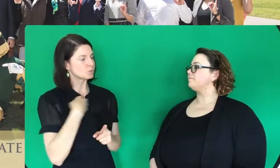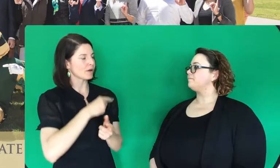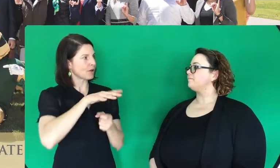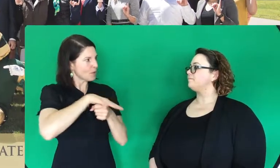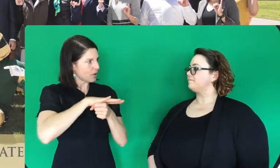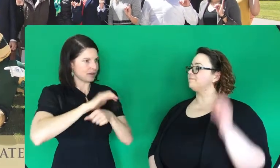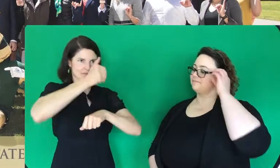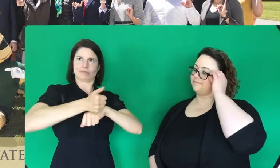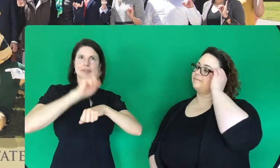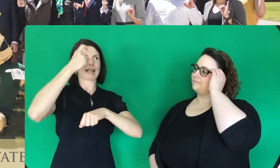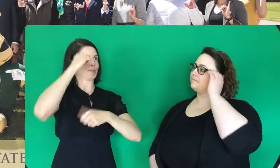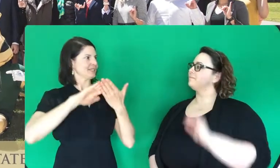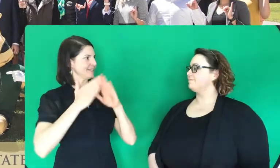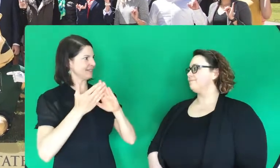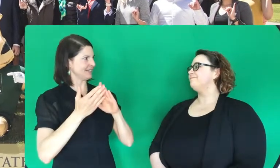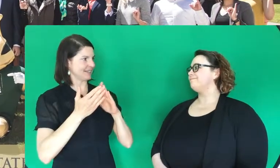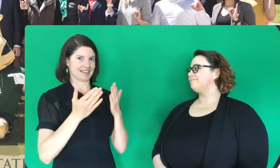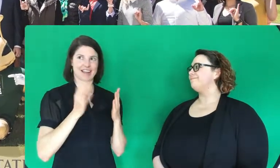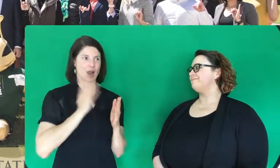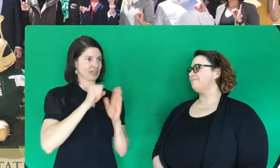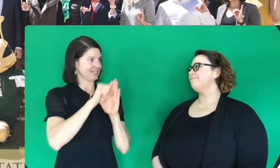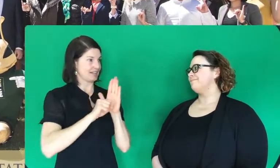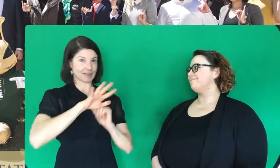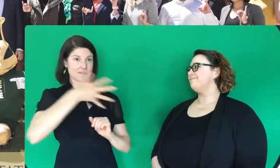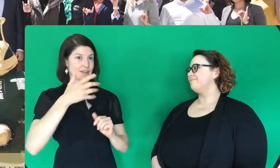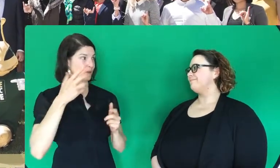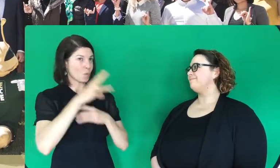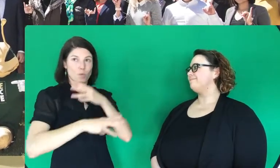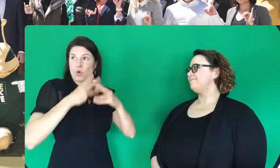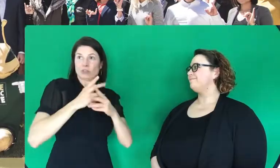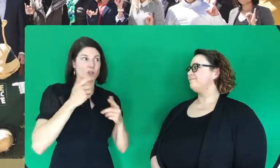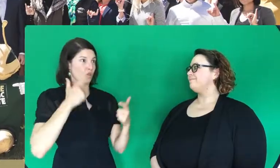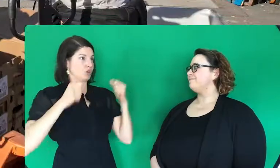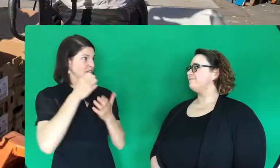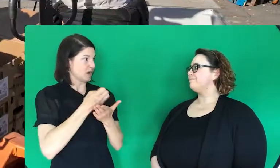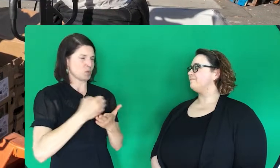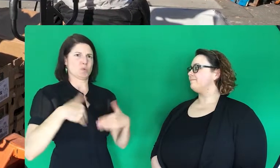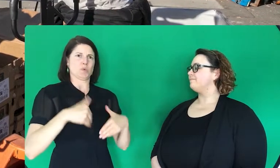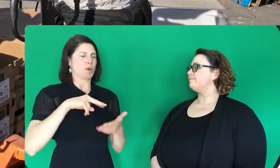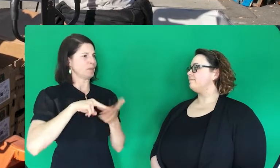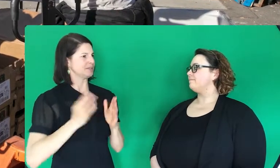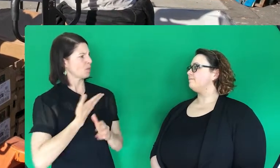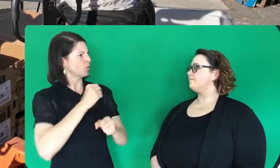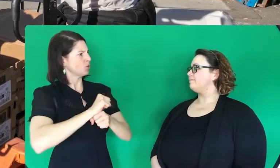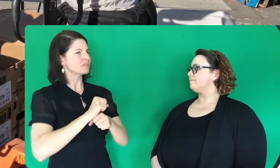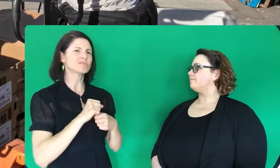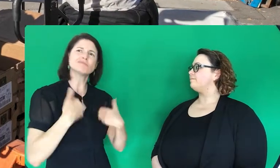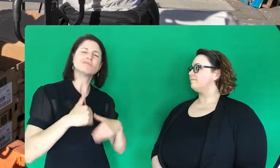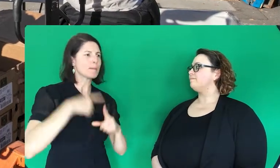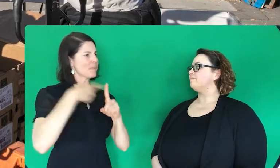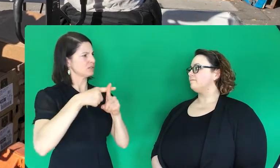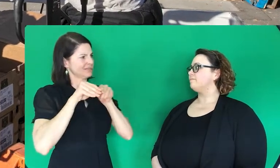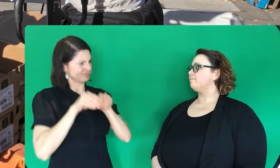coupled with the fact that we are located in the capital city, in a state with the world's 5th largest economy, means that the work we do here at Sacramento State